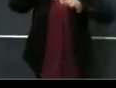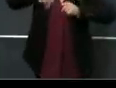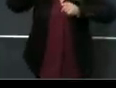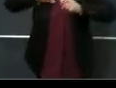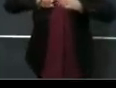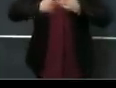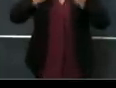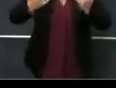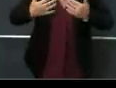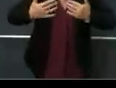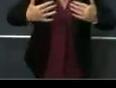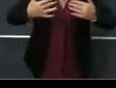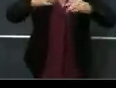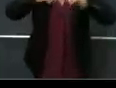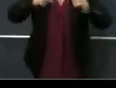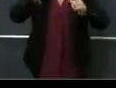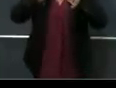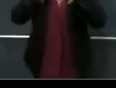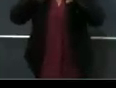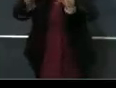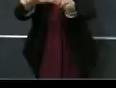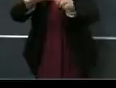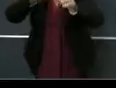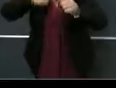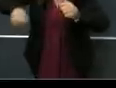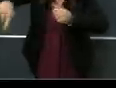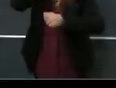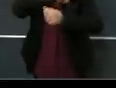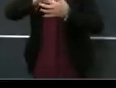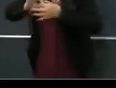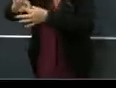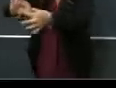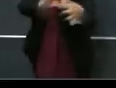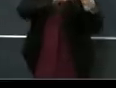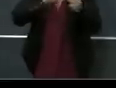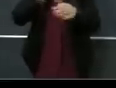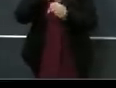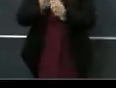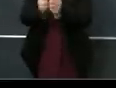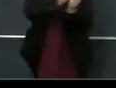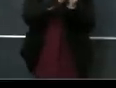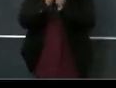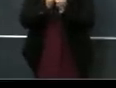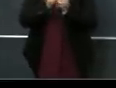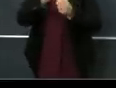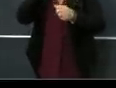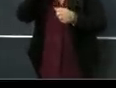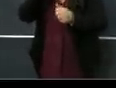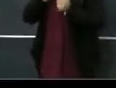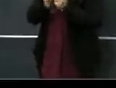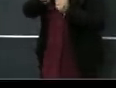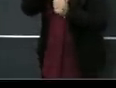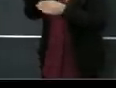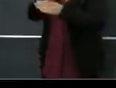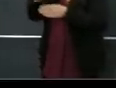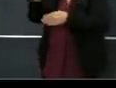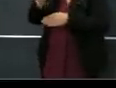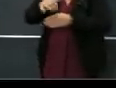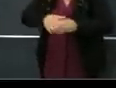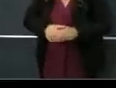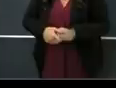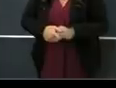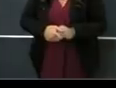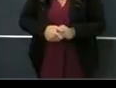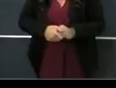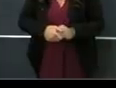to continuing to work with the governor and the governor's staff and with our business and others in this state to do so. In that